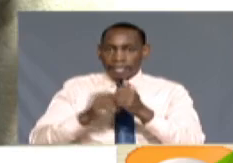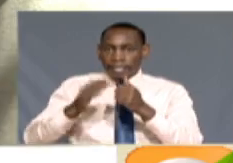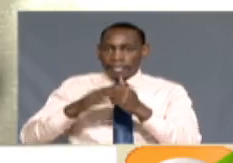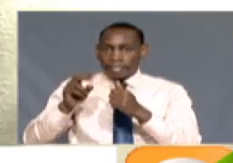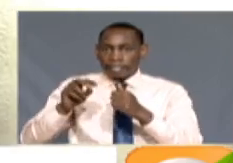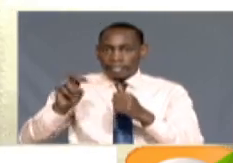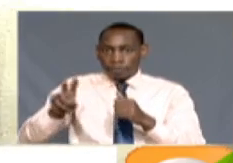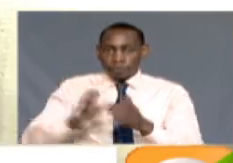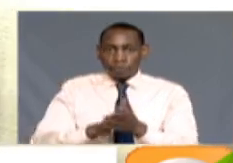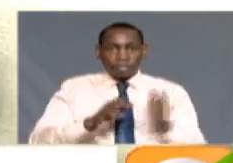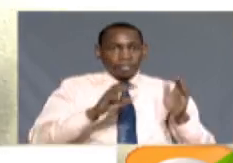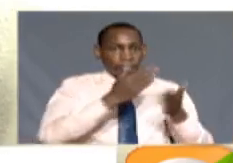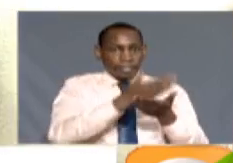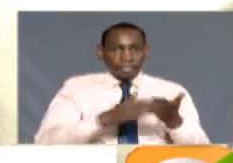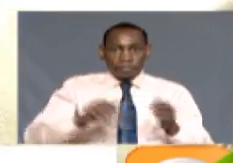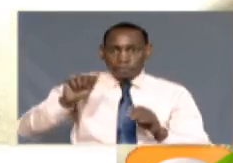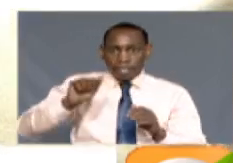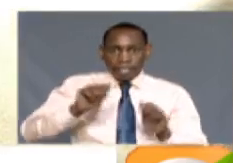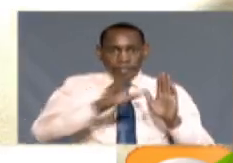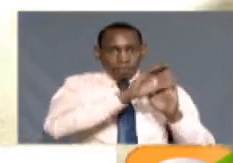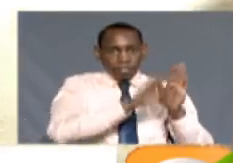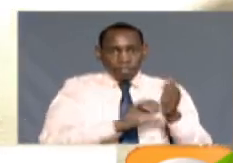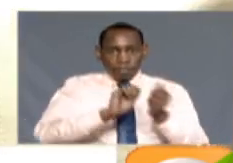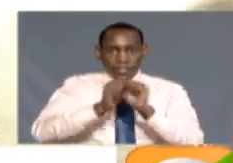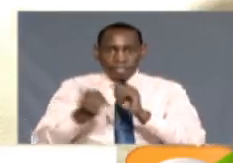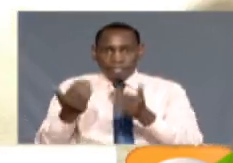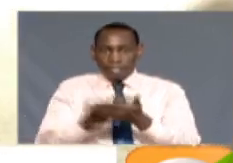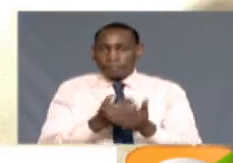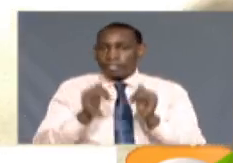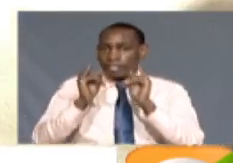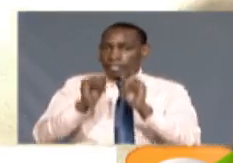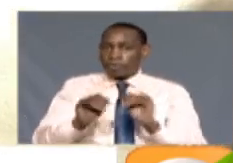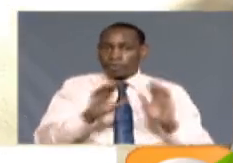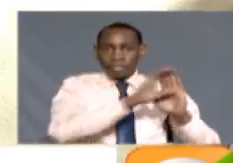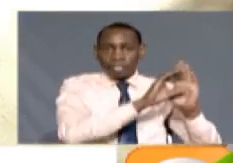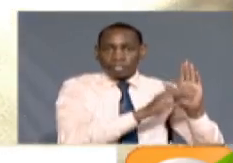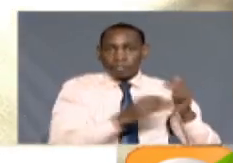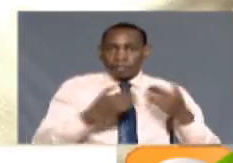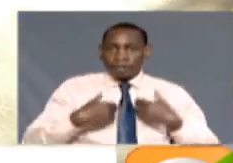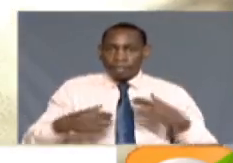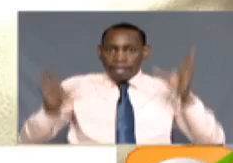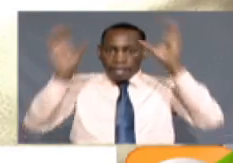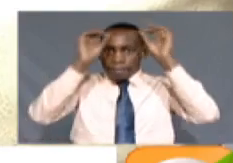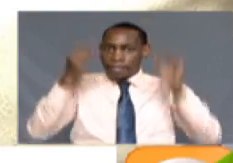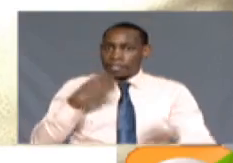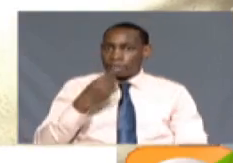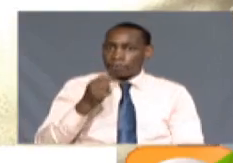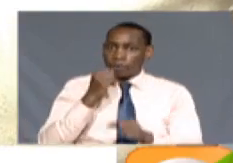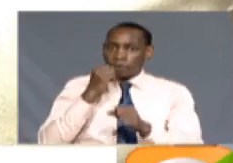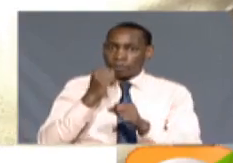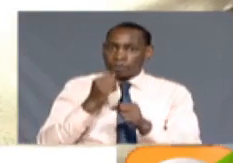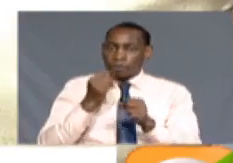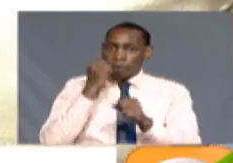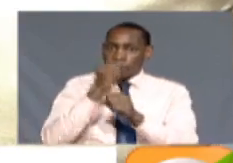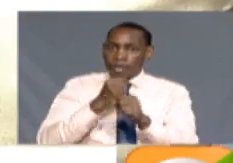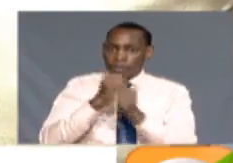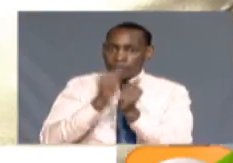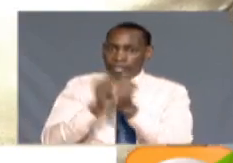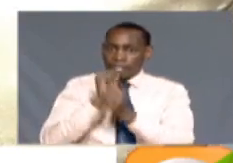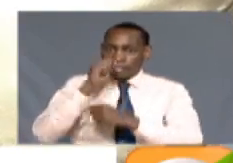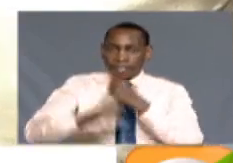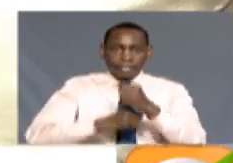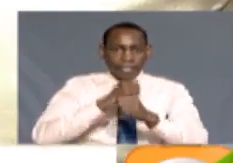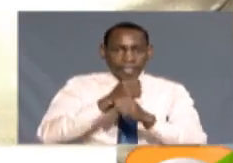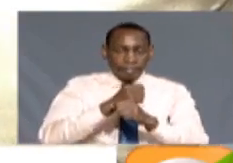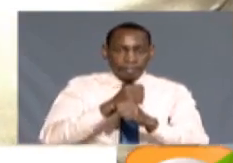our constitution, and we amended our constitution, we had a new constitution. President Moi had to serve 10 years. Even after amendments